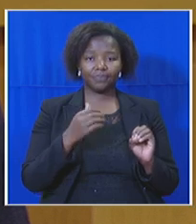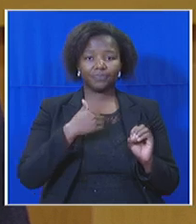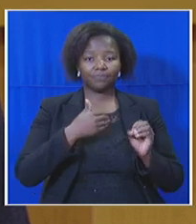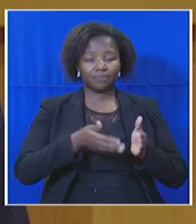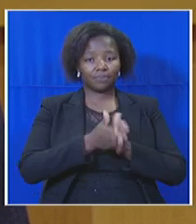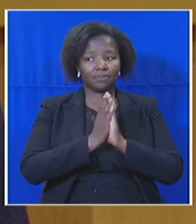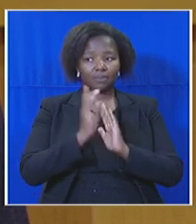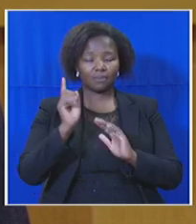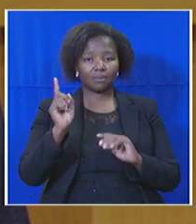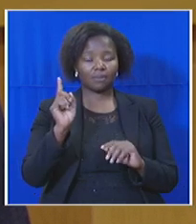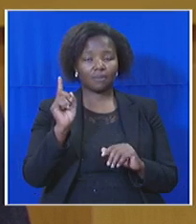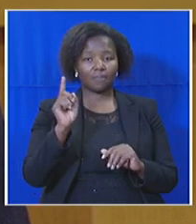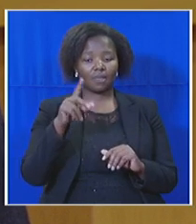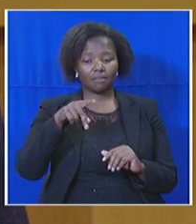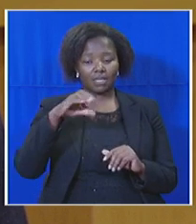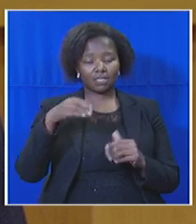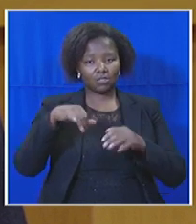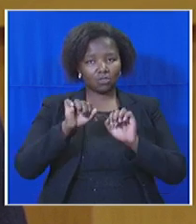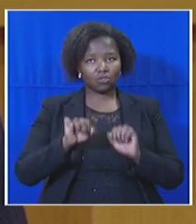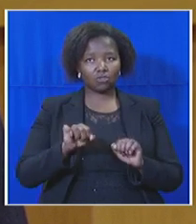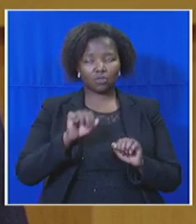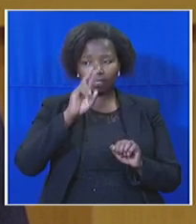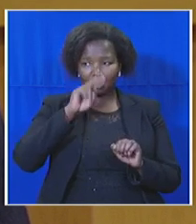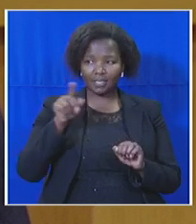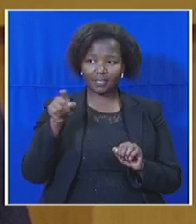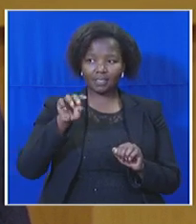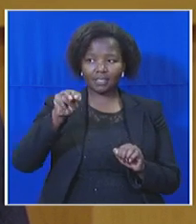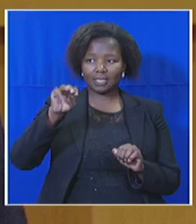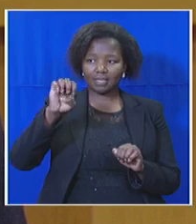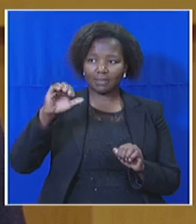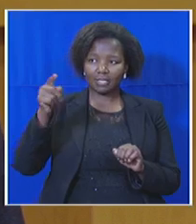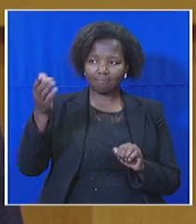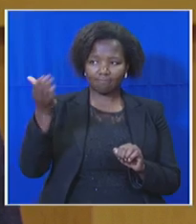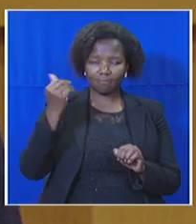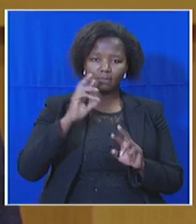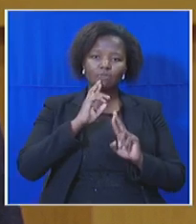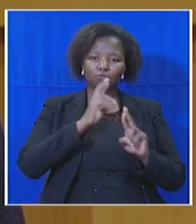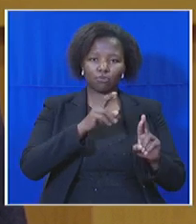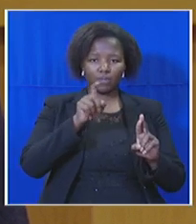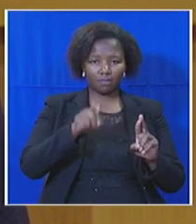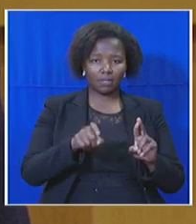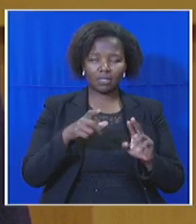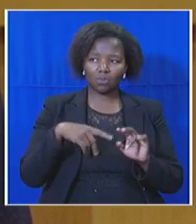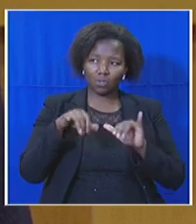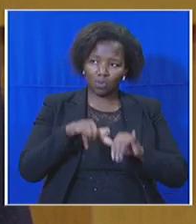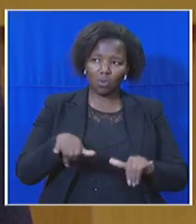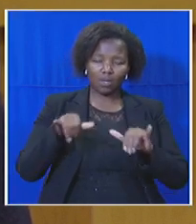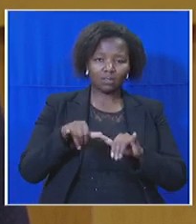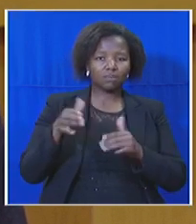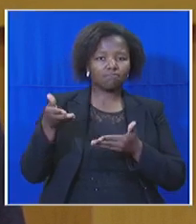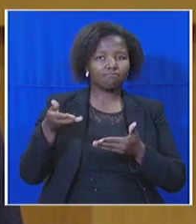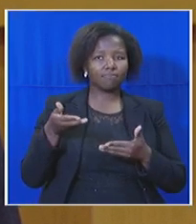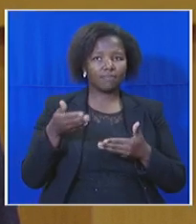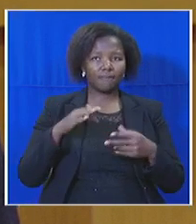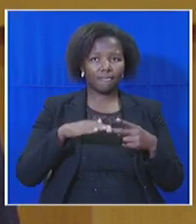Portfolio Committee Chair to bring the heads of department and MEC to account to the committee are yet to get a response. The Human